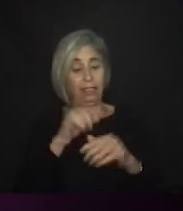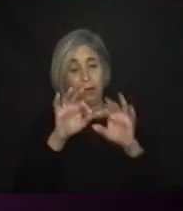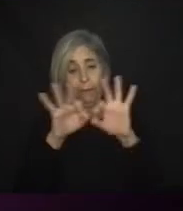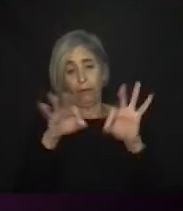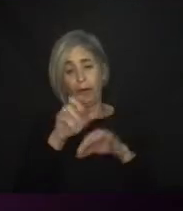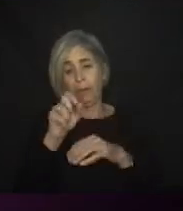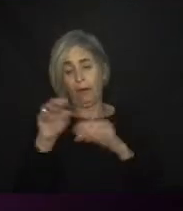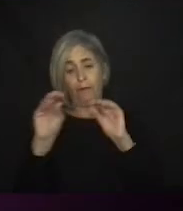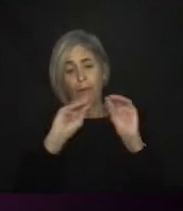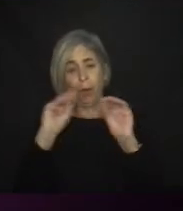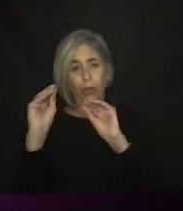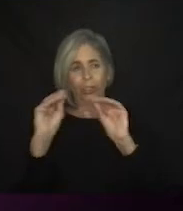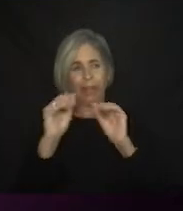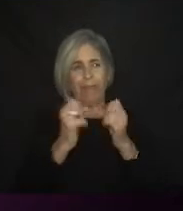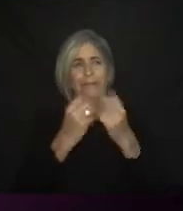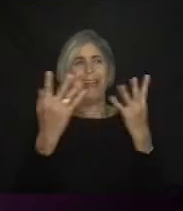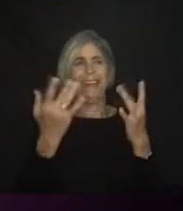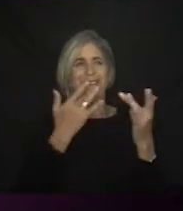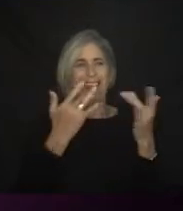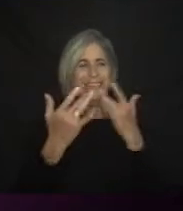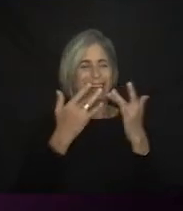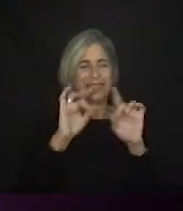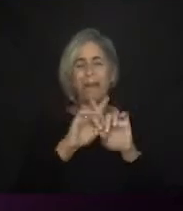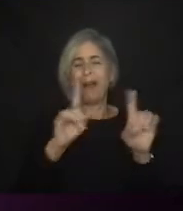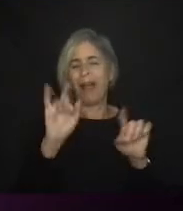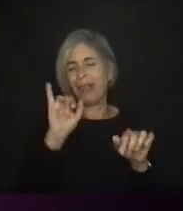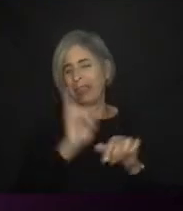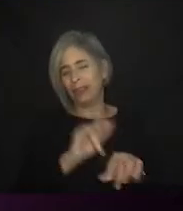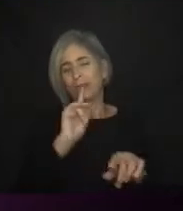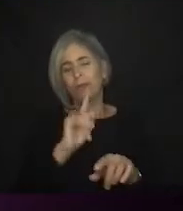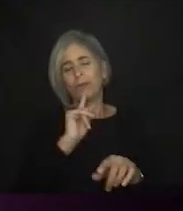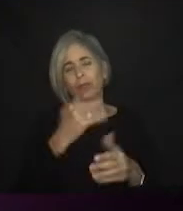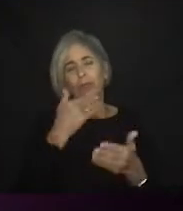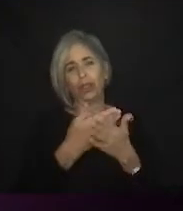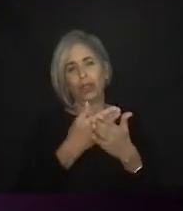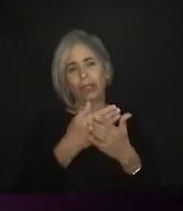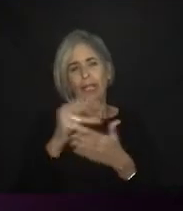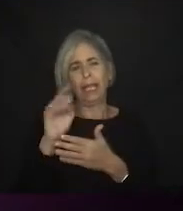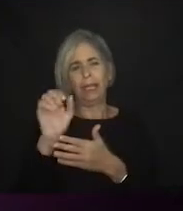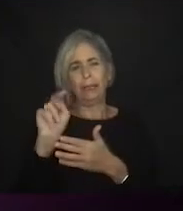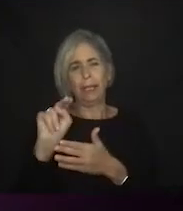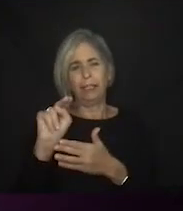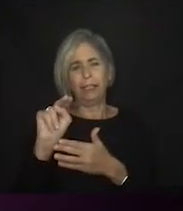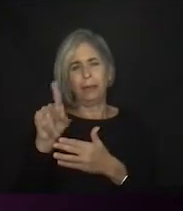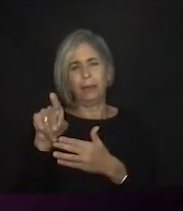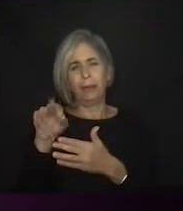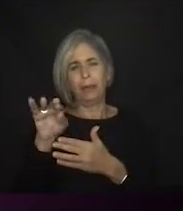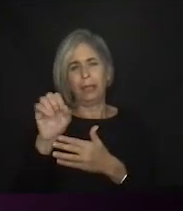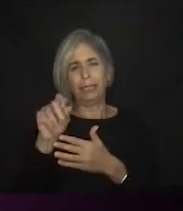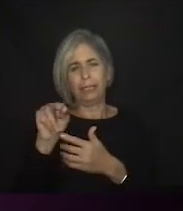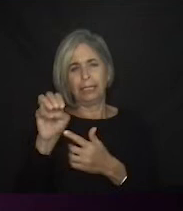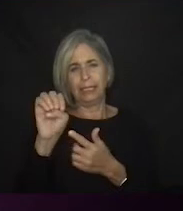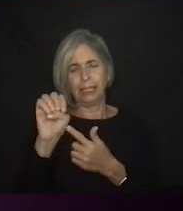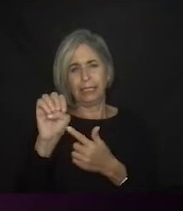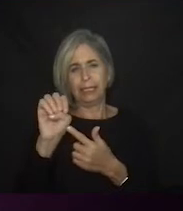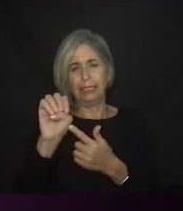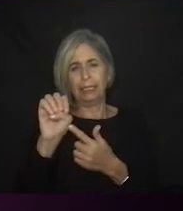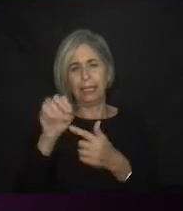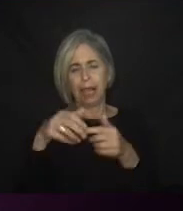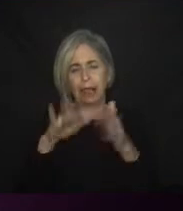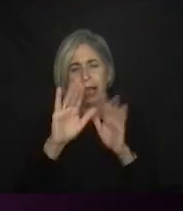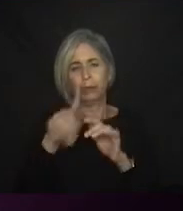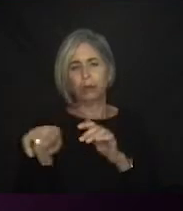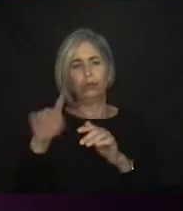motion, I have a lot of favorite parts, but this is one of them that's really, really good, is animate presence. Animate presence allows you